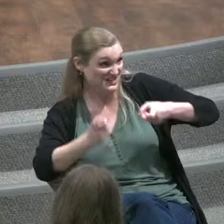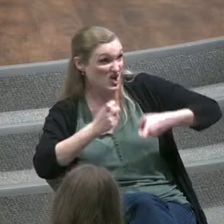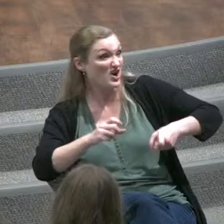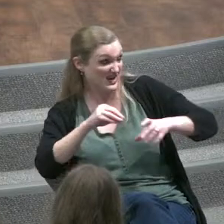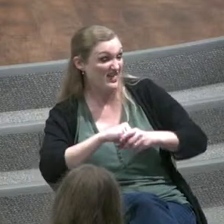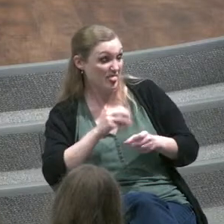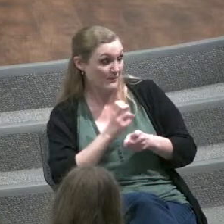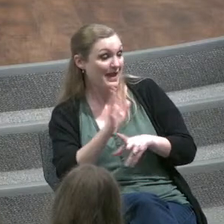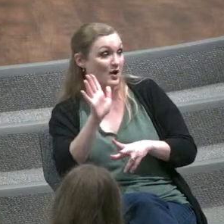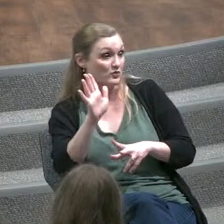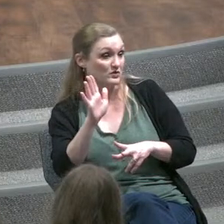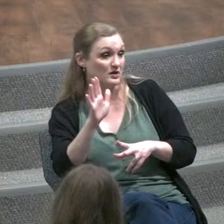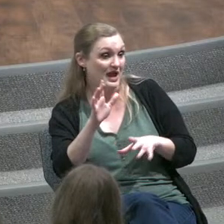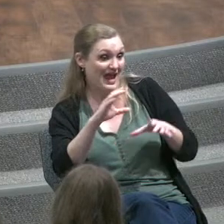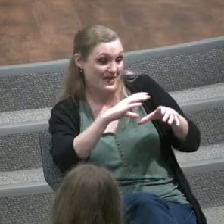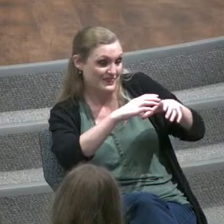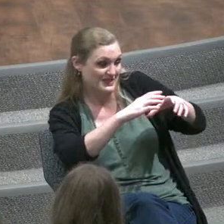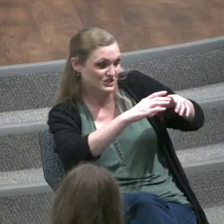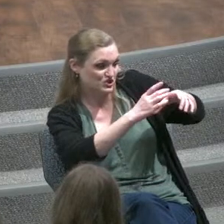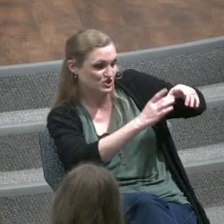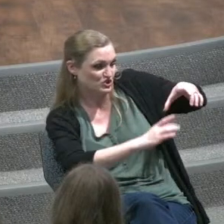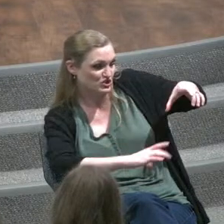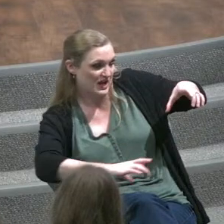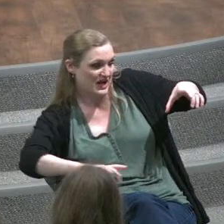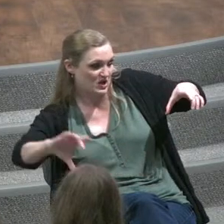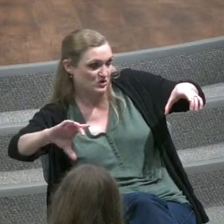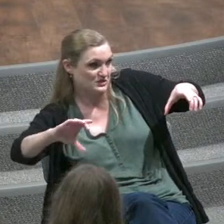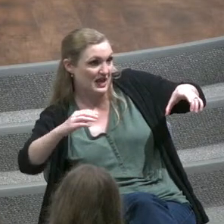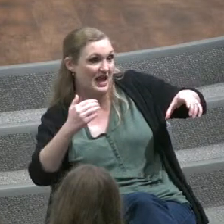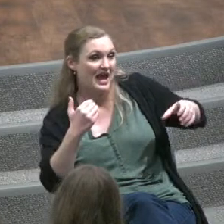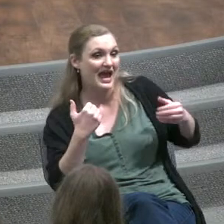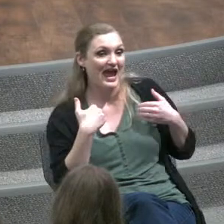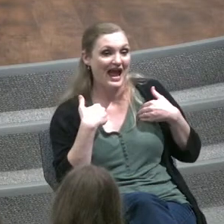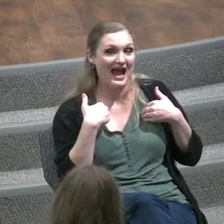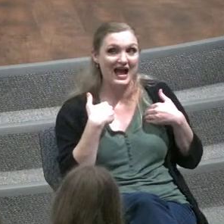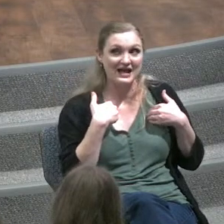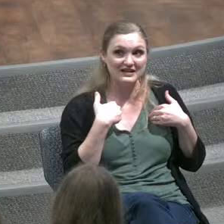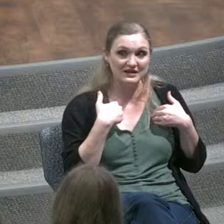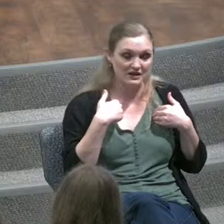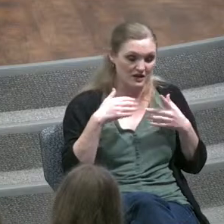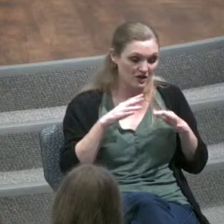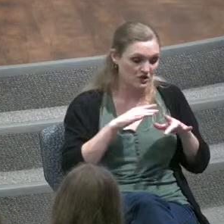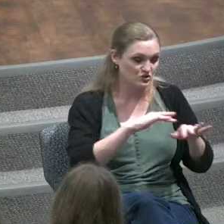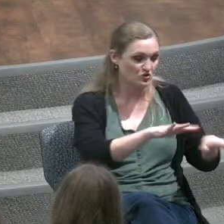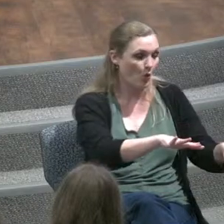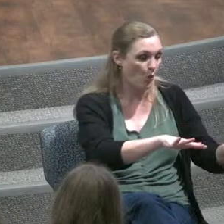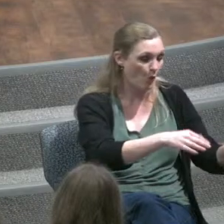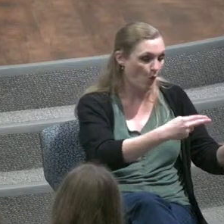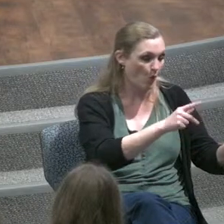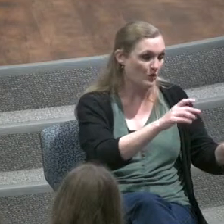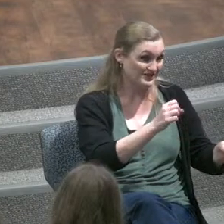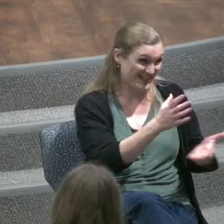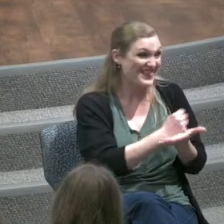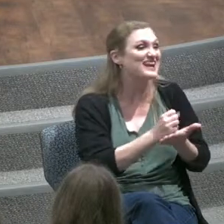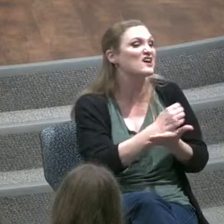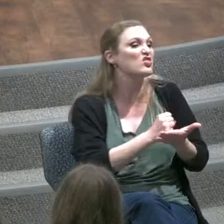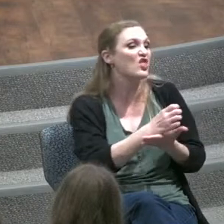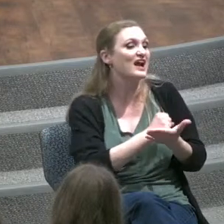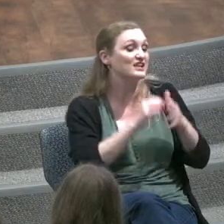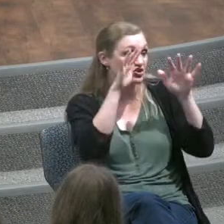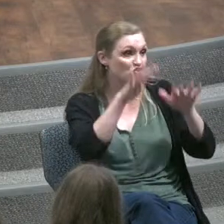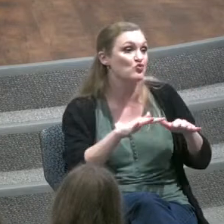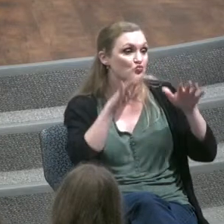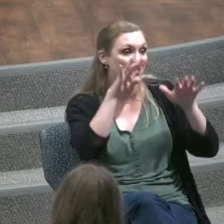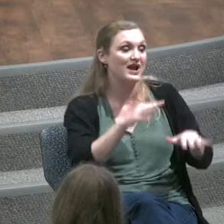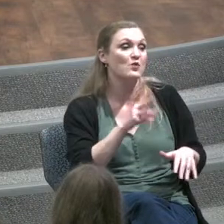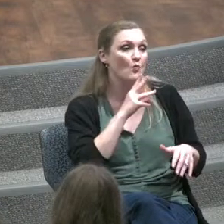mountain, and the channels had holes that went kind of inside, and it was designed to collect